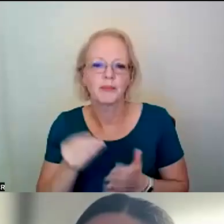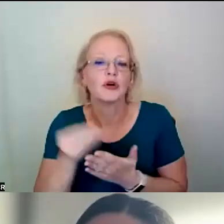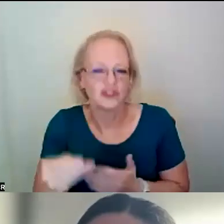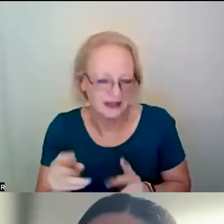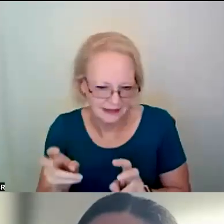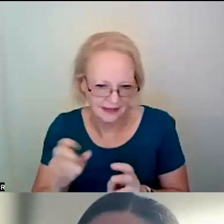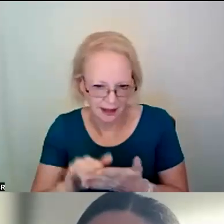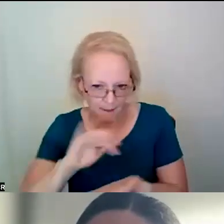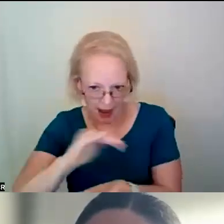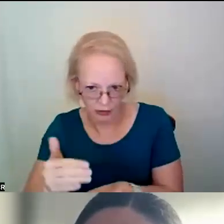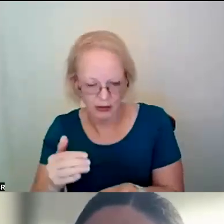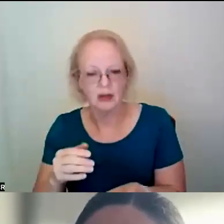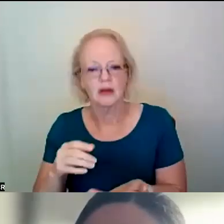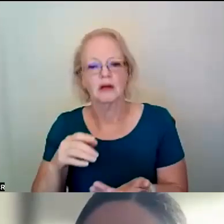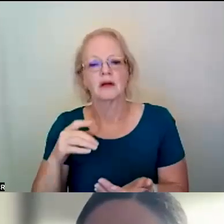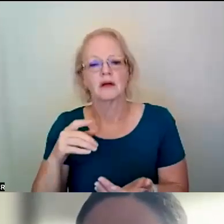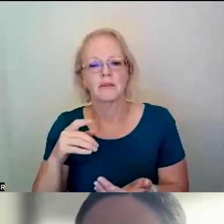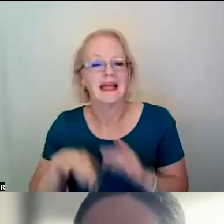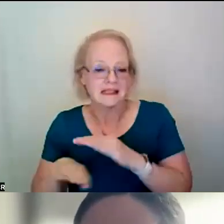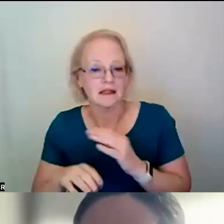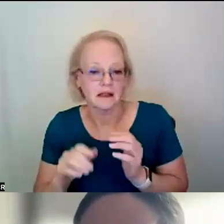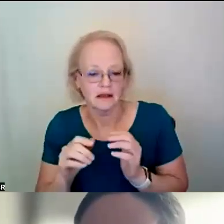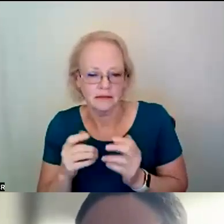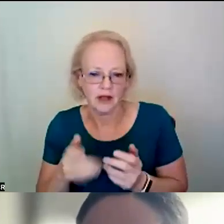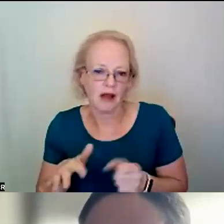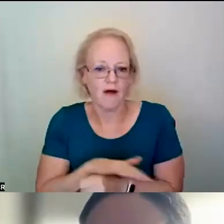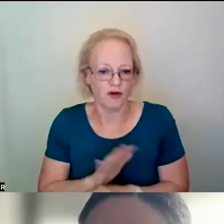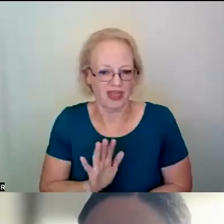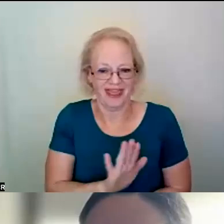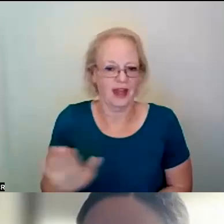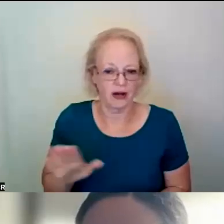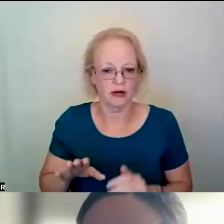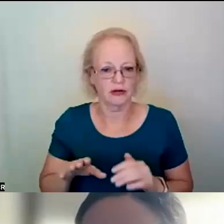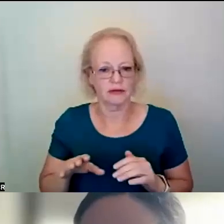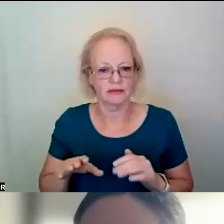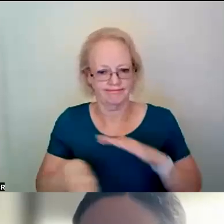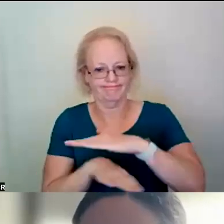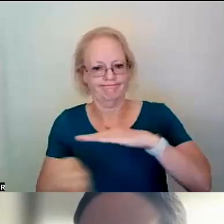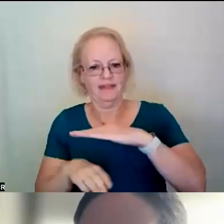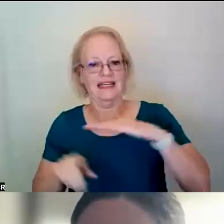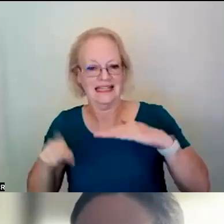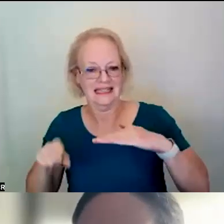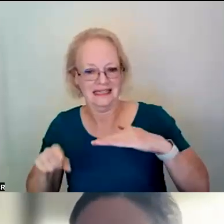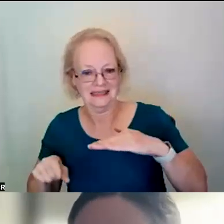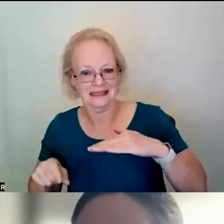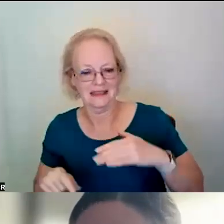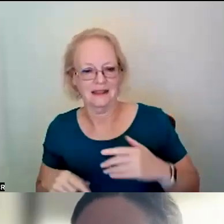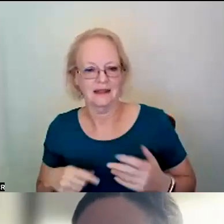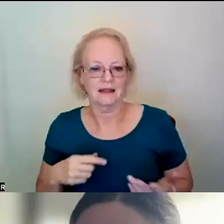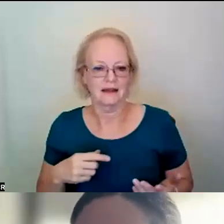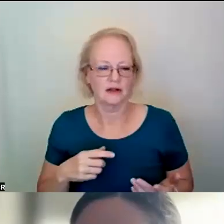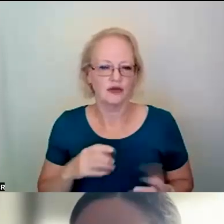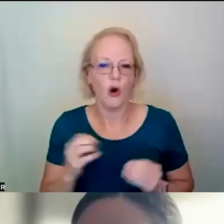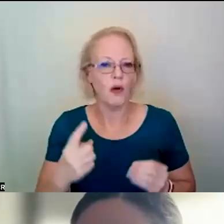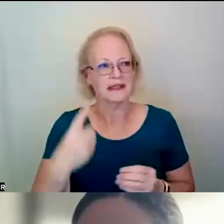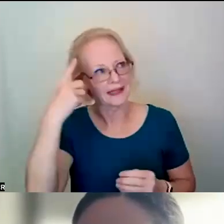And by doing that, we think we reduce the whole notion that, gee, I might end up being a big loser. Like no one who's in